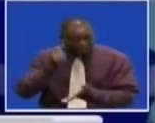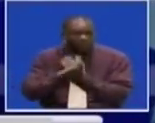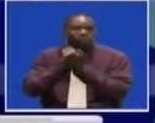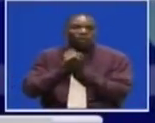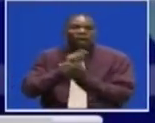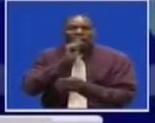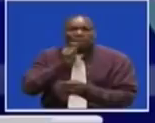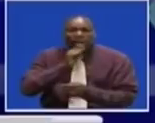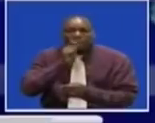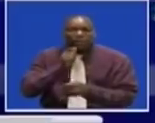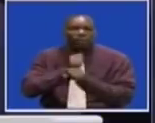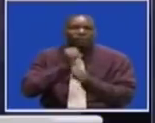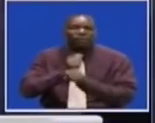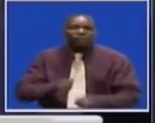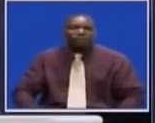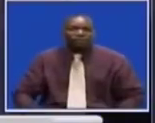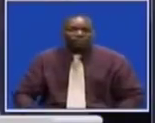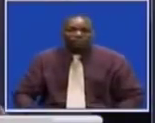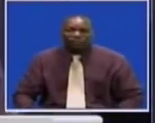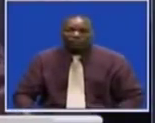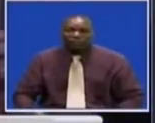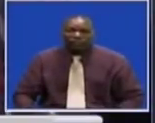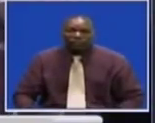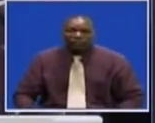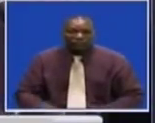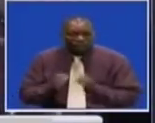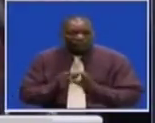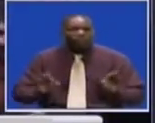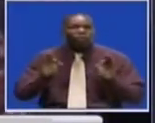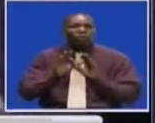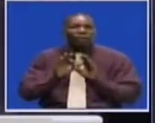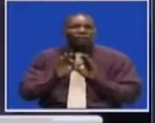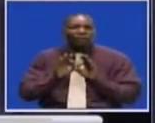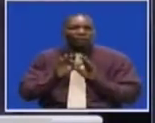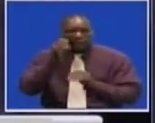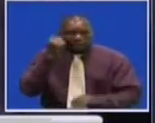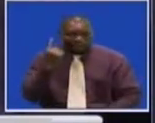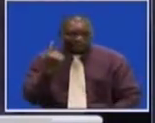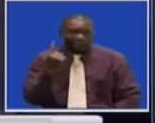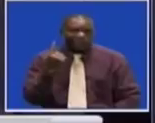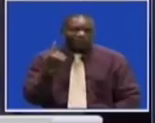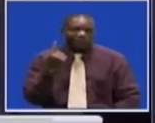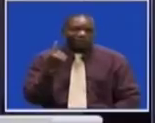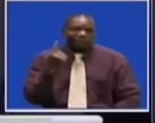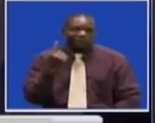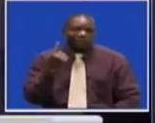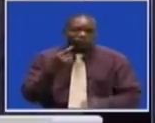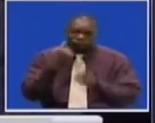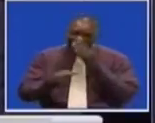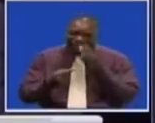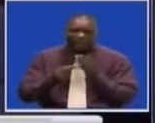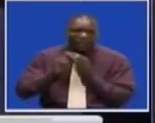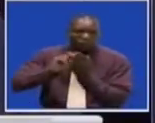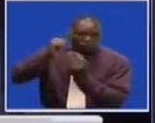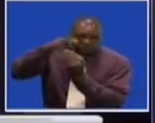industry. It is very, very critical that we understand that content is what drives